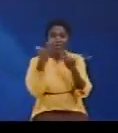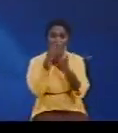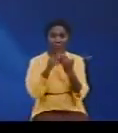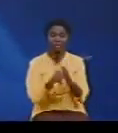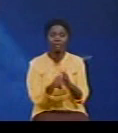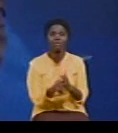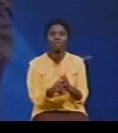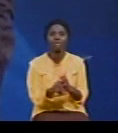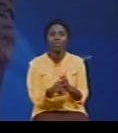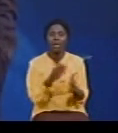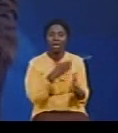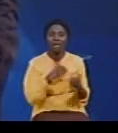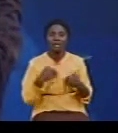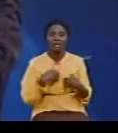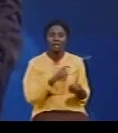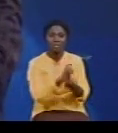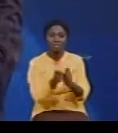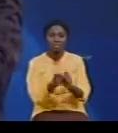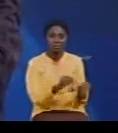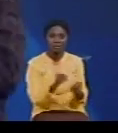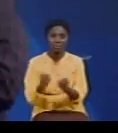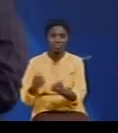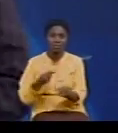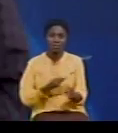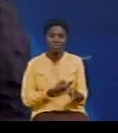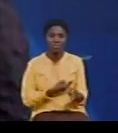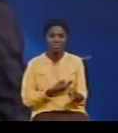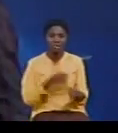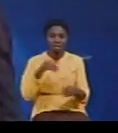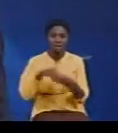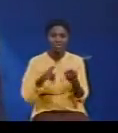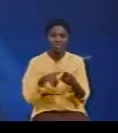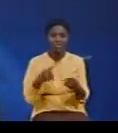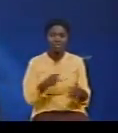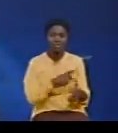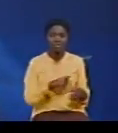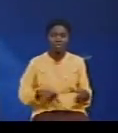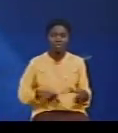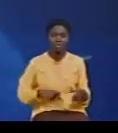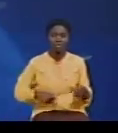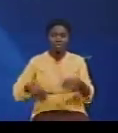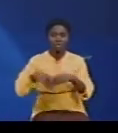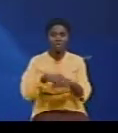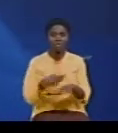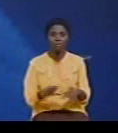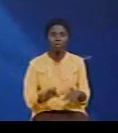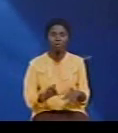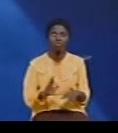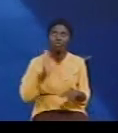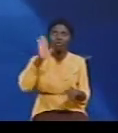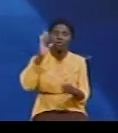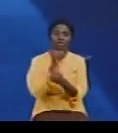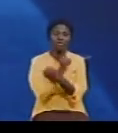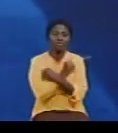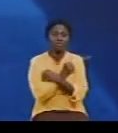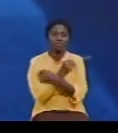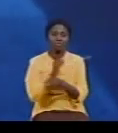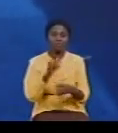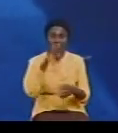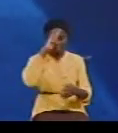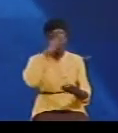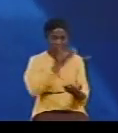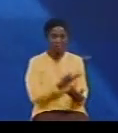darkness and has translated us into the kingdom of his dear son. Look at